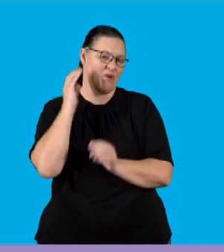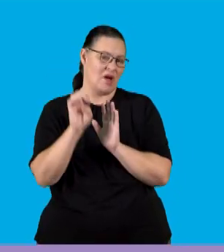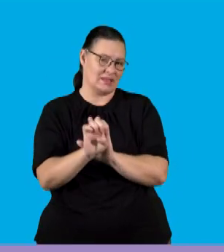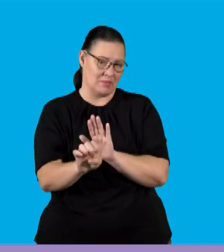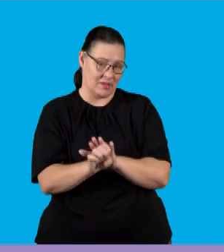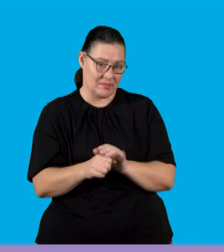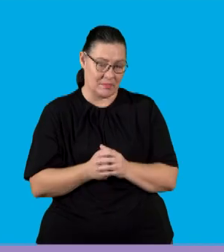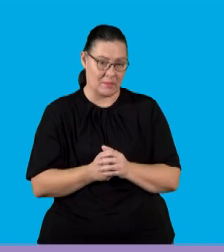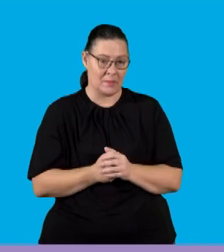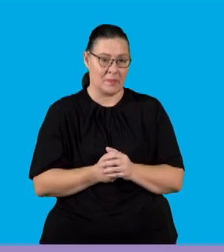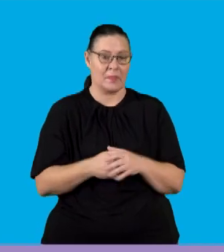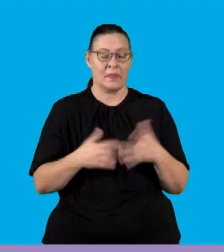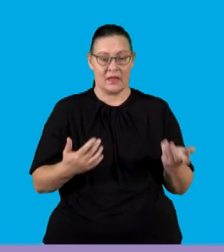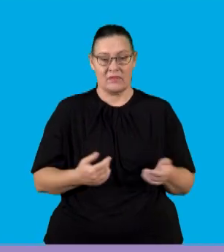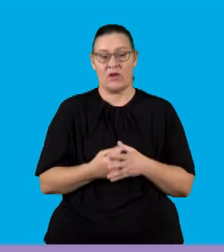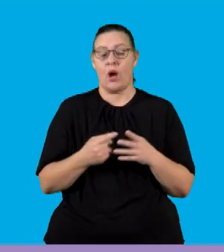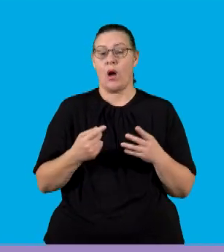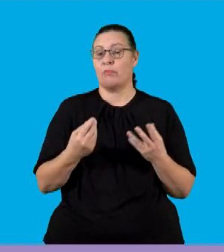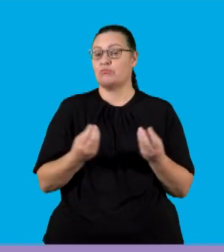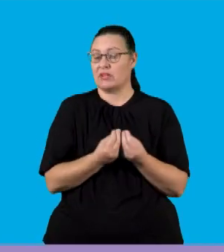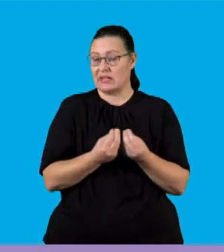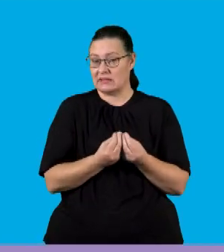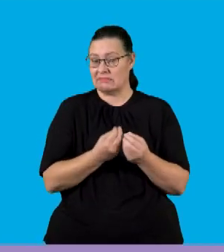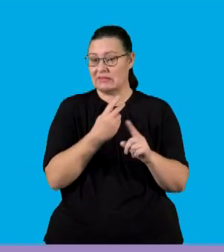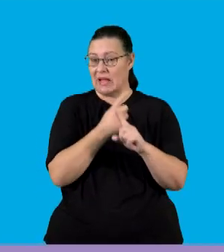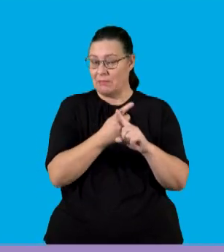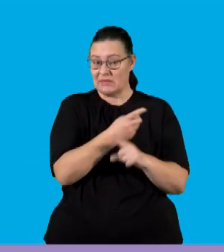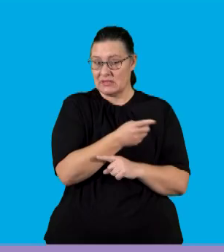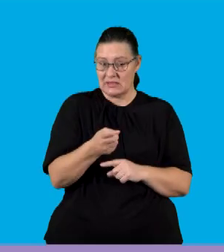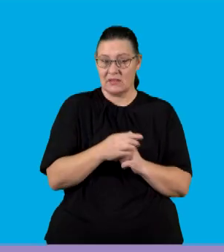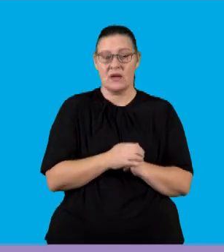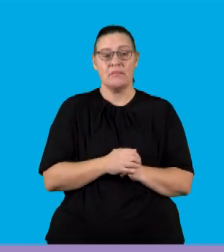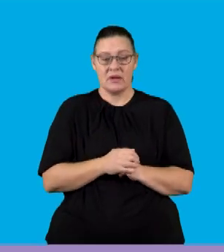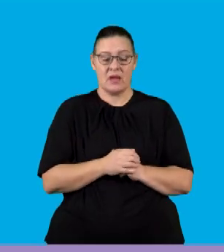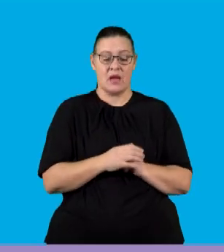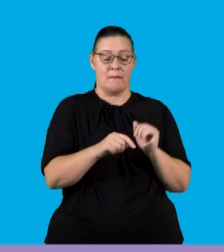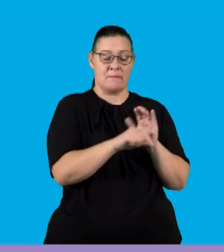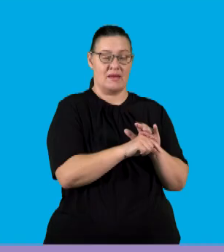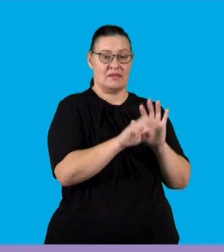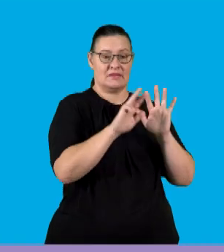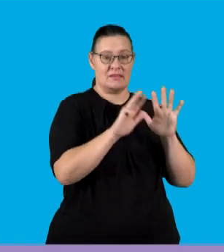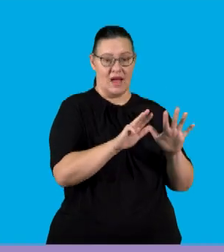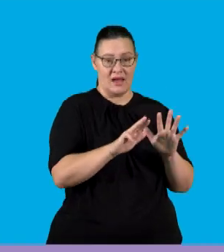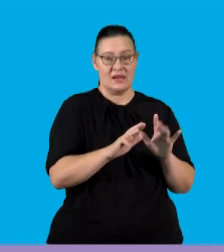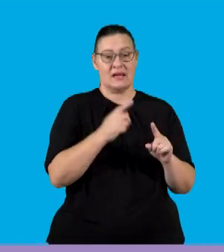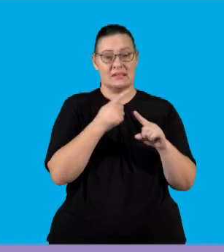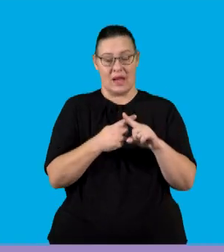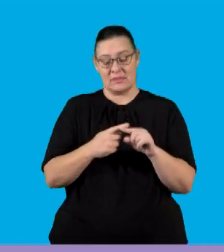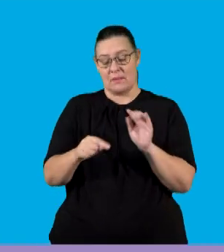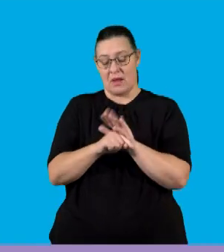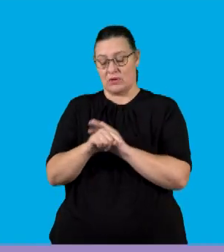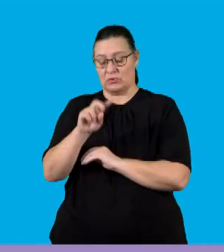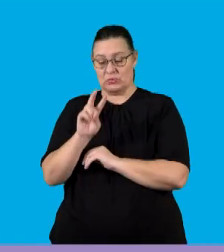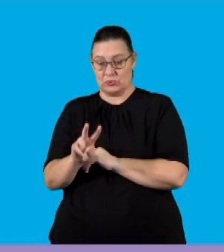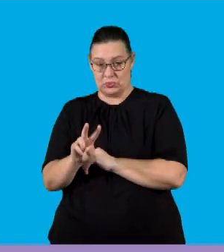example. What about when a product is raised to the exponent 0? Well, let us see. So now we have